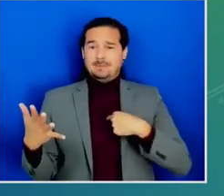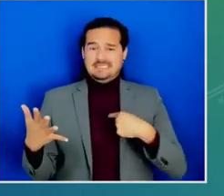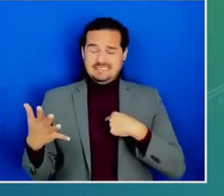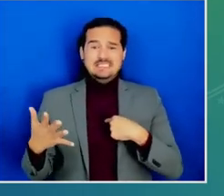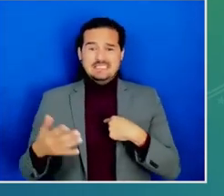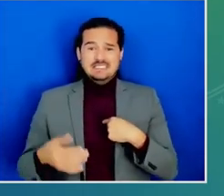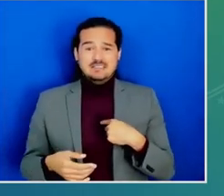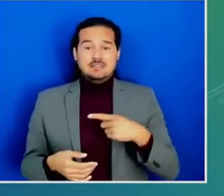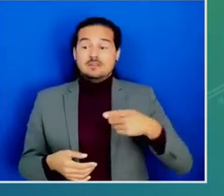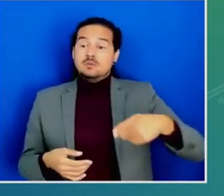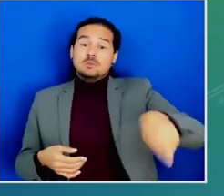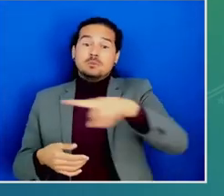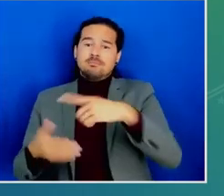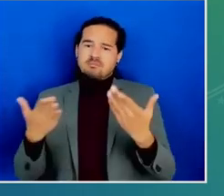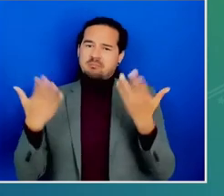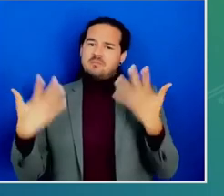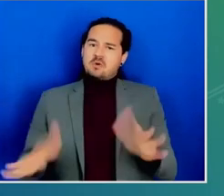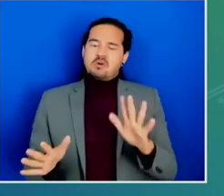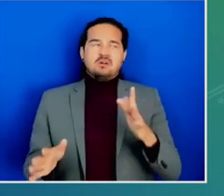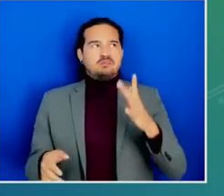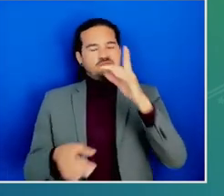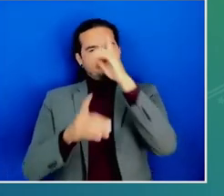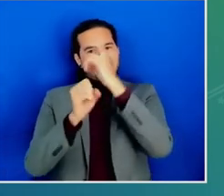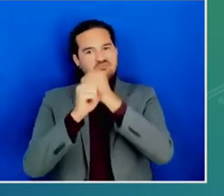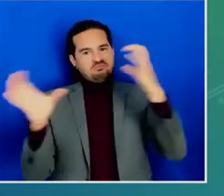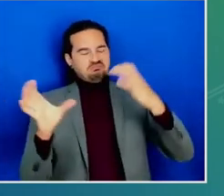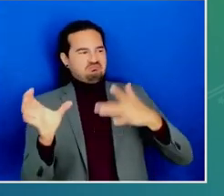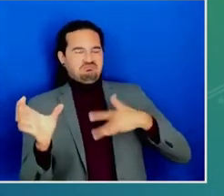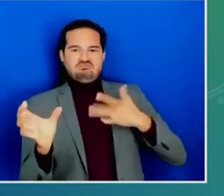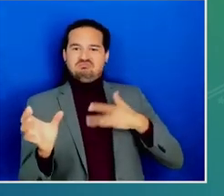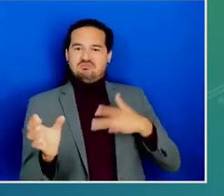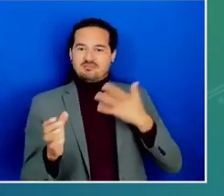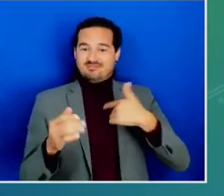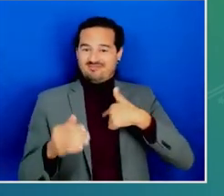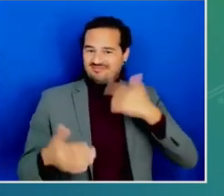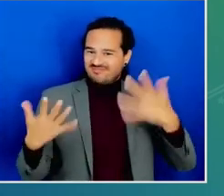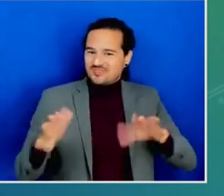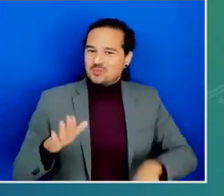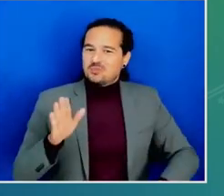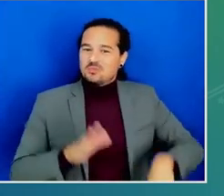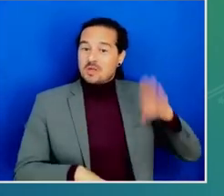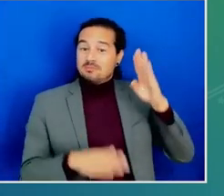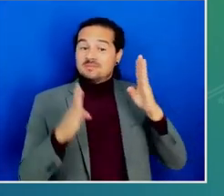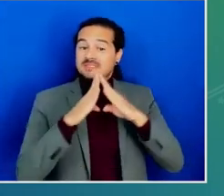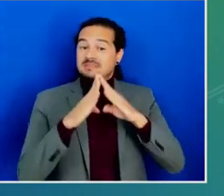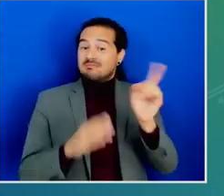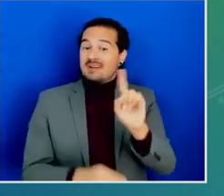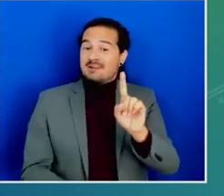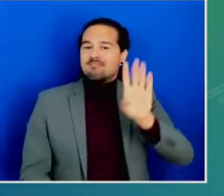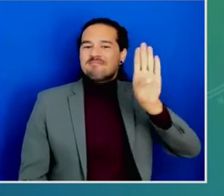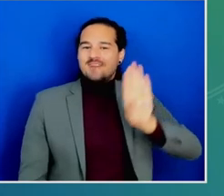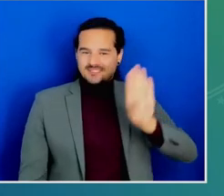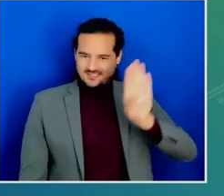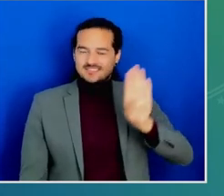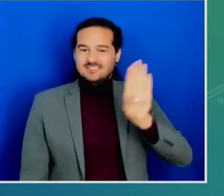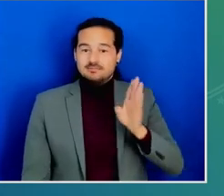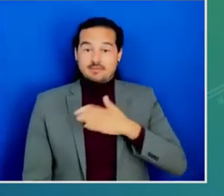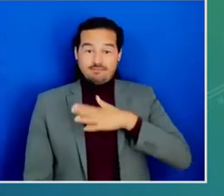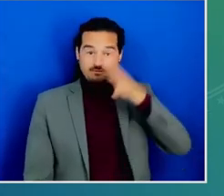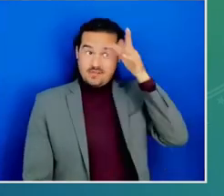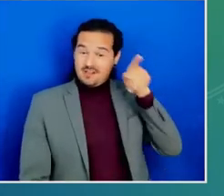As keen listeners, you may already have guessed that I grew up in and around the city of Boston. My dad